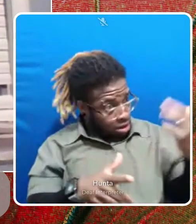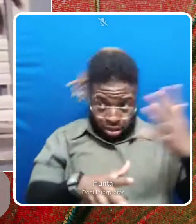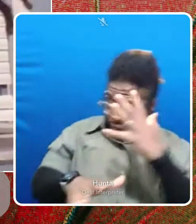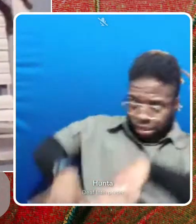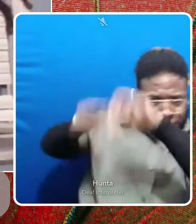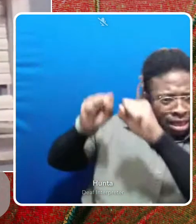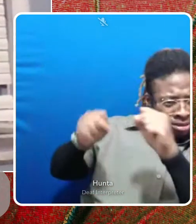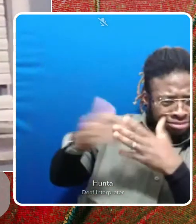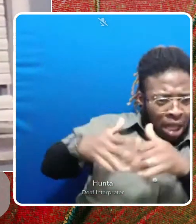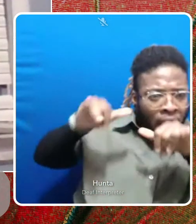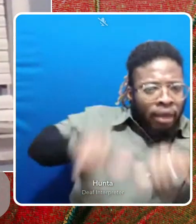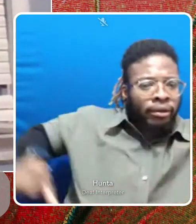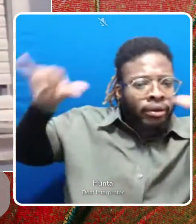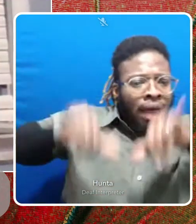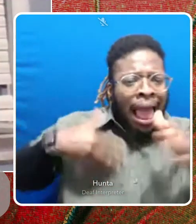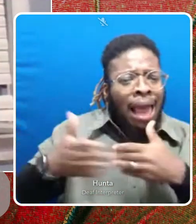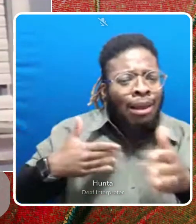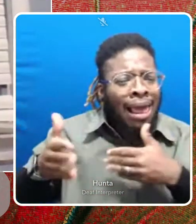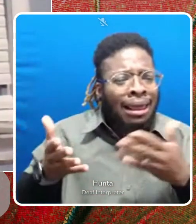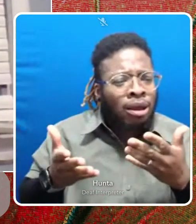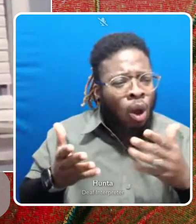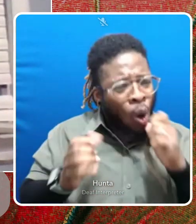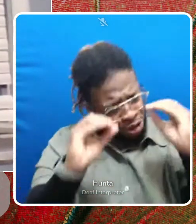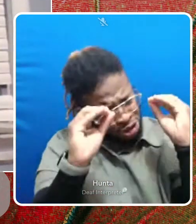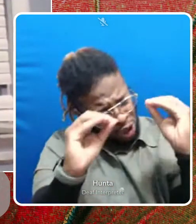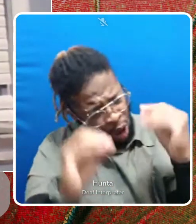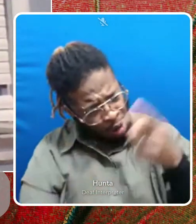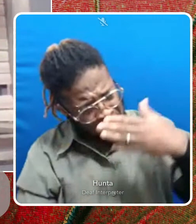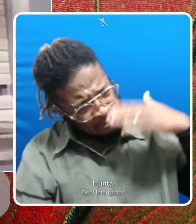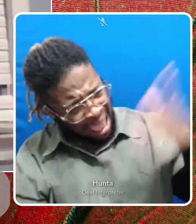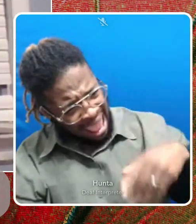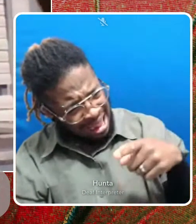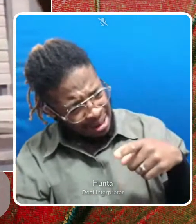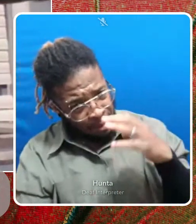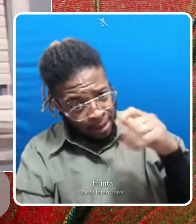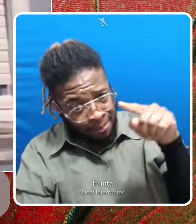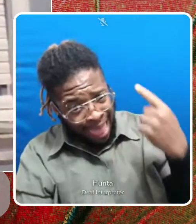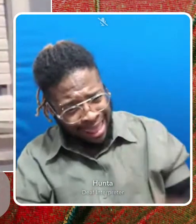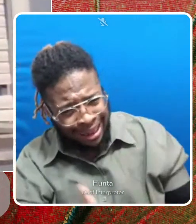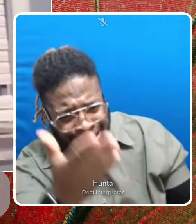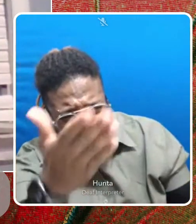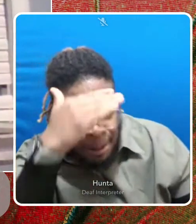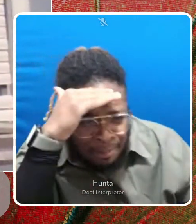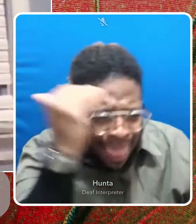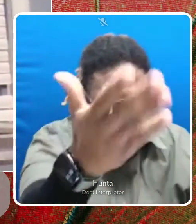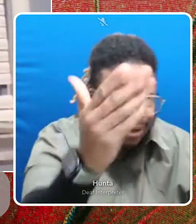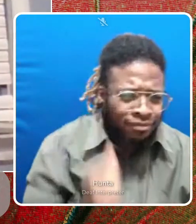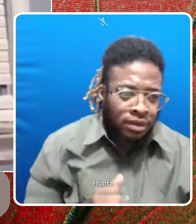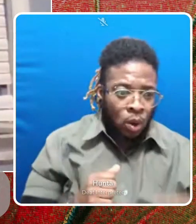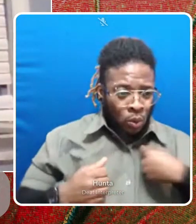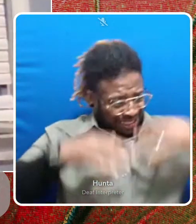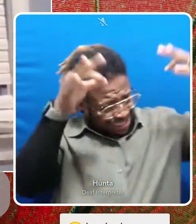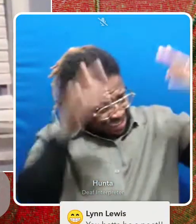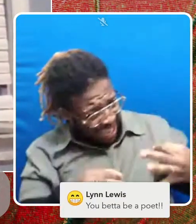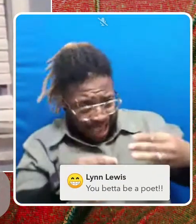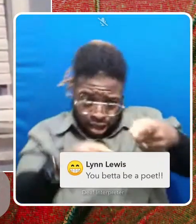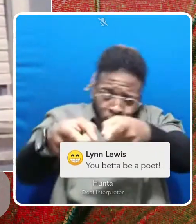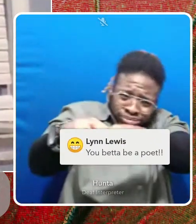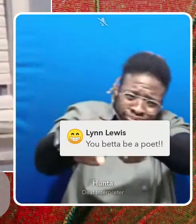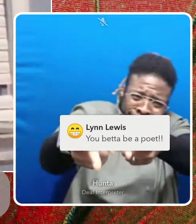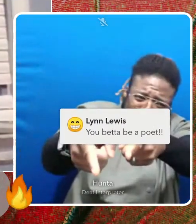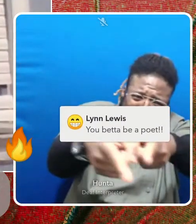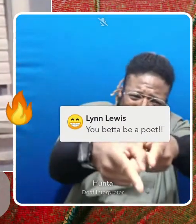be black? Who decided that we are the class act, and no matter where we sit at, we still the nigga in the back that will fail and fall right into